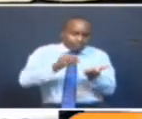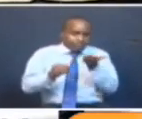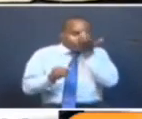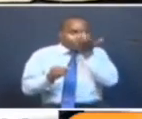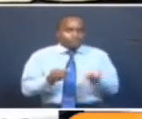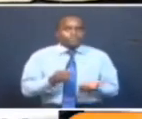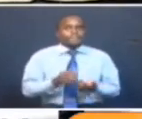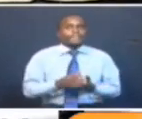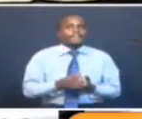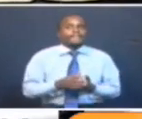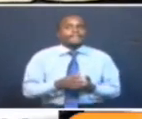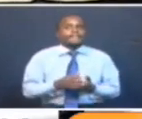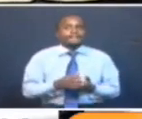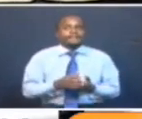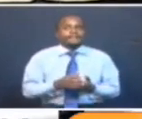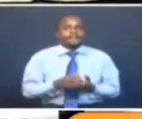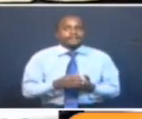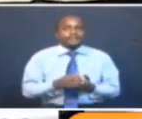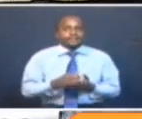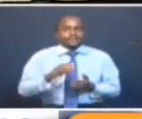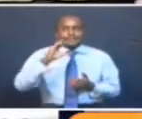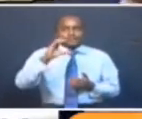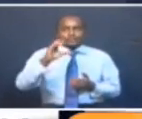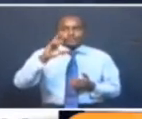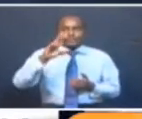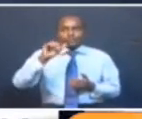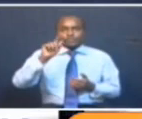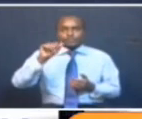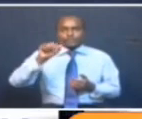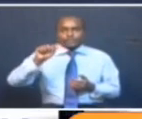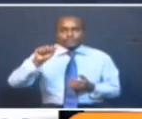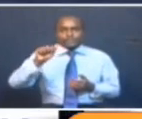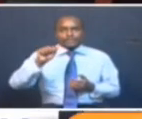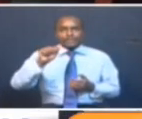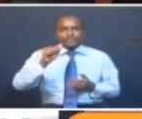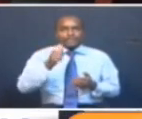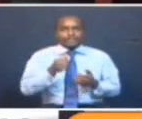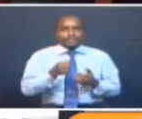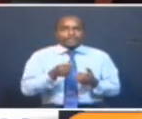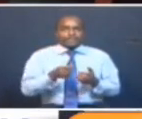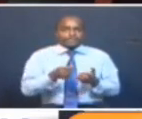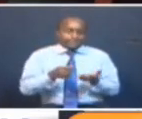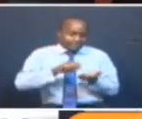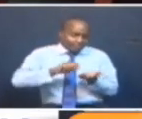guys, Croatians were drinking the saucer. French took the cup.